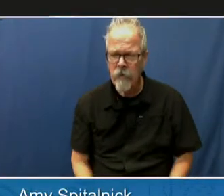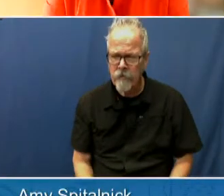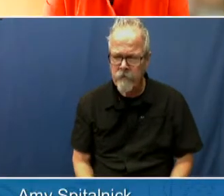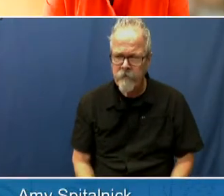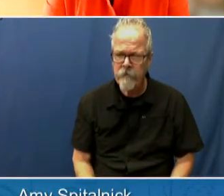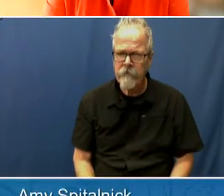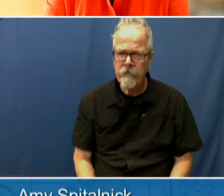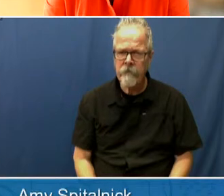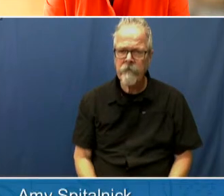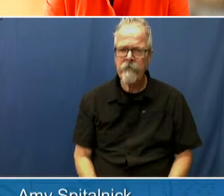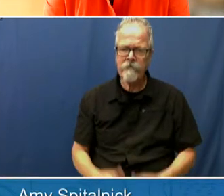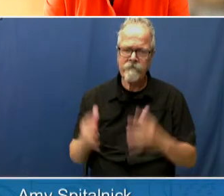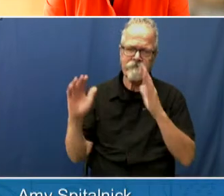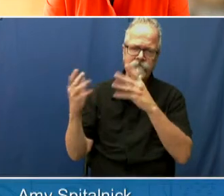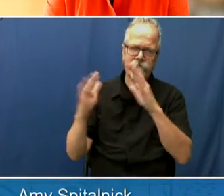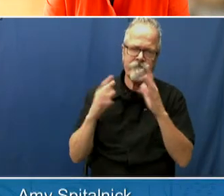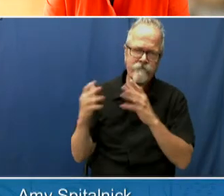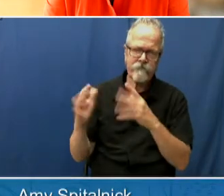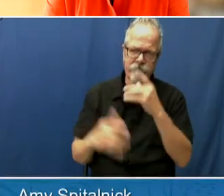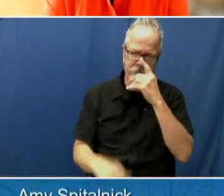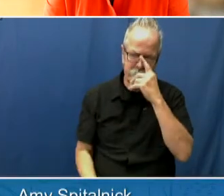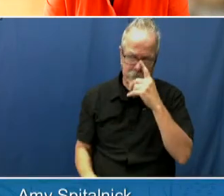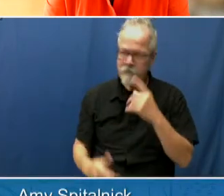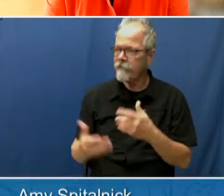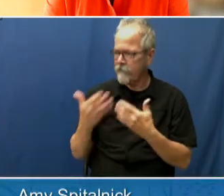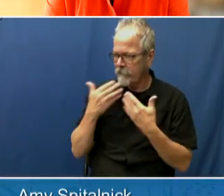Thank you so much, Eric.